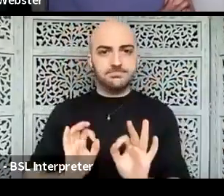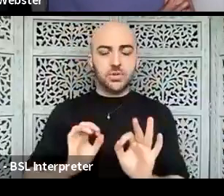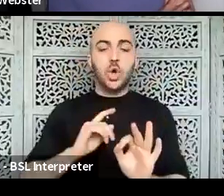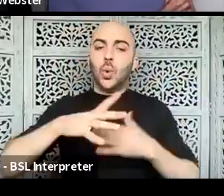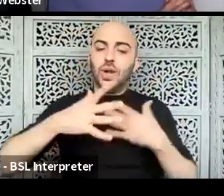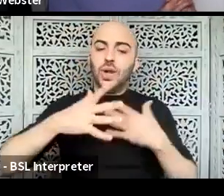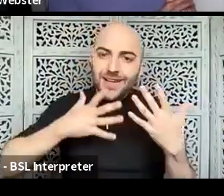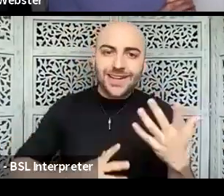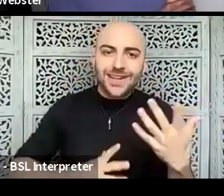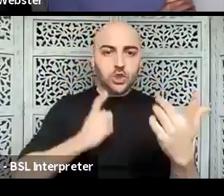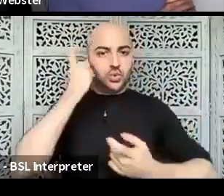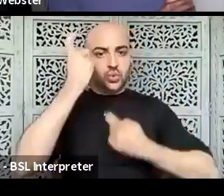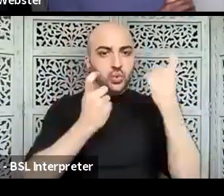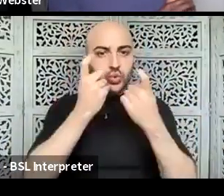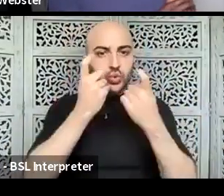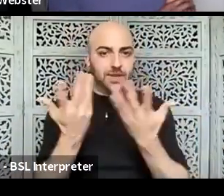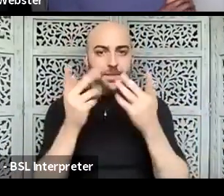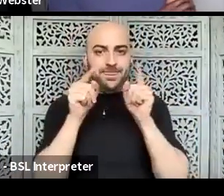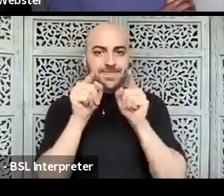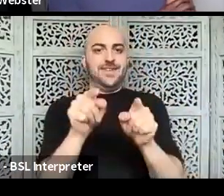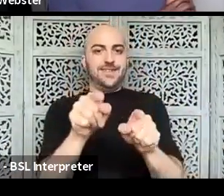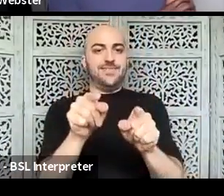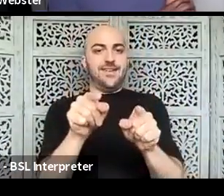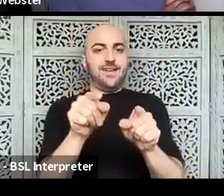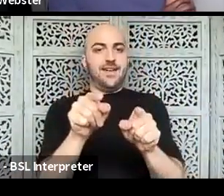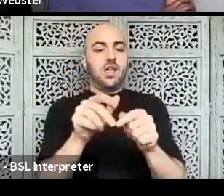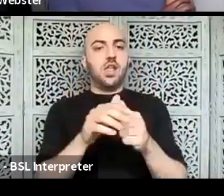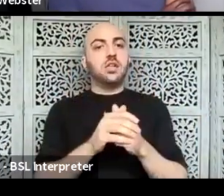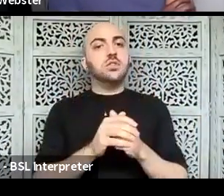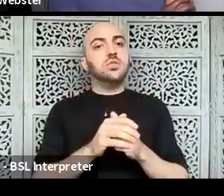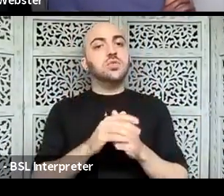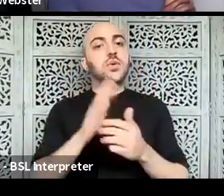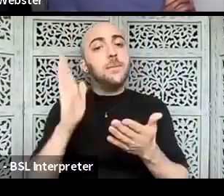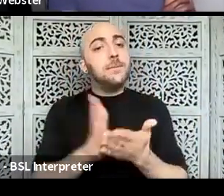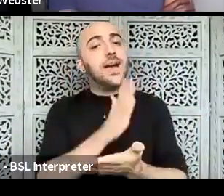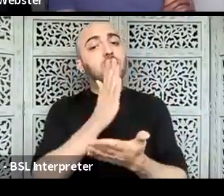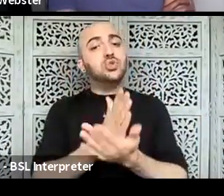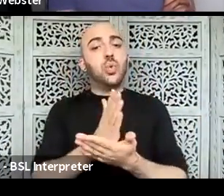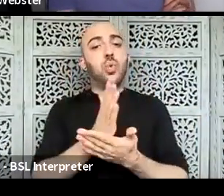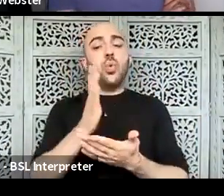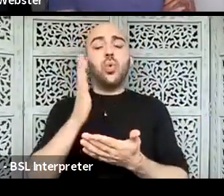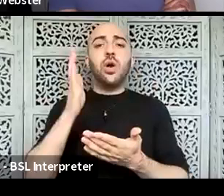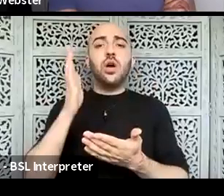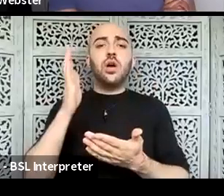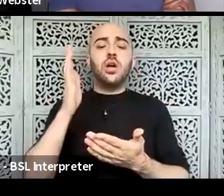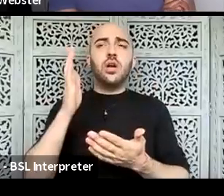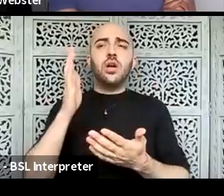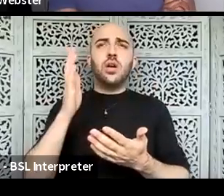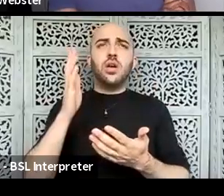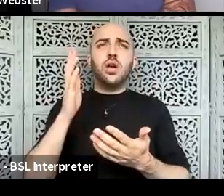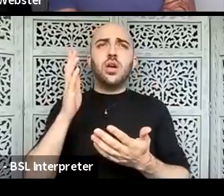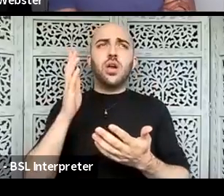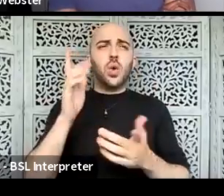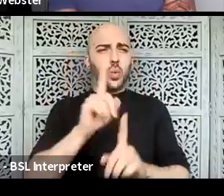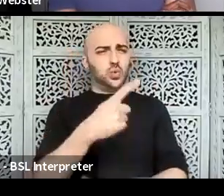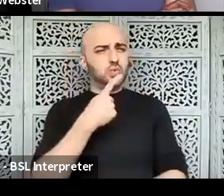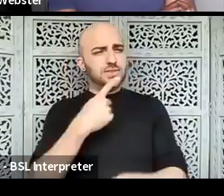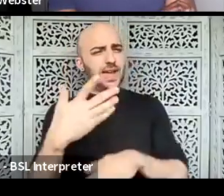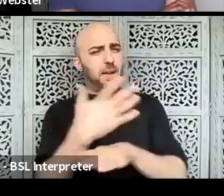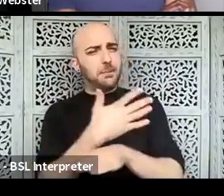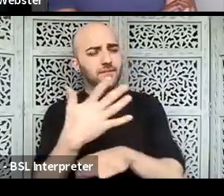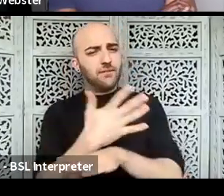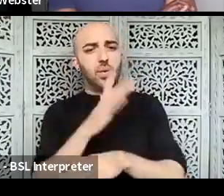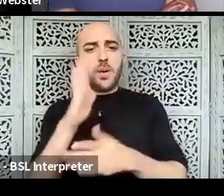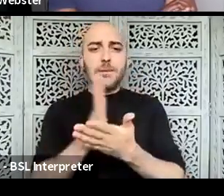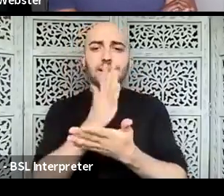factor something in somewhere to sort of make sure that we as people, and it's the sort of what you were saying before about making sure people are